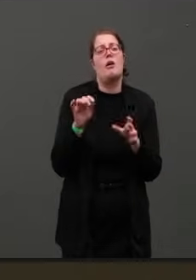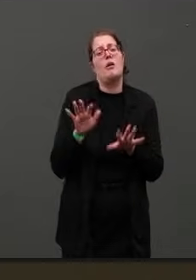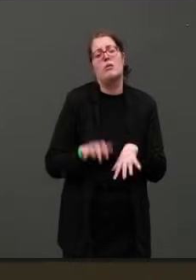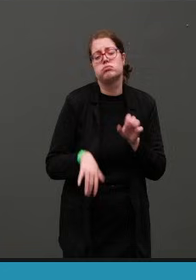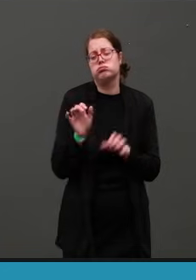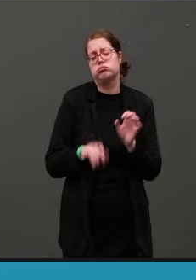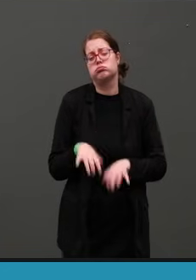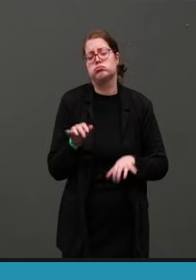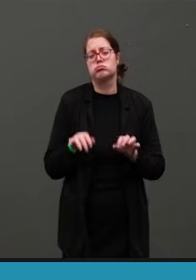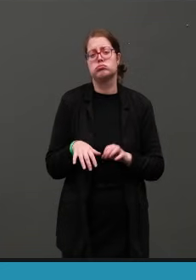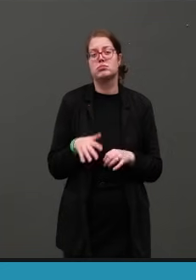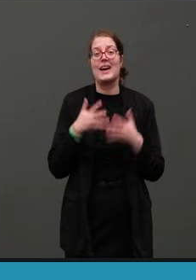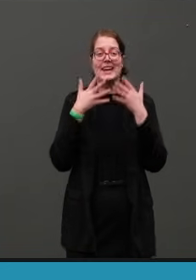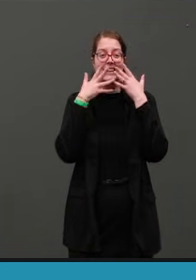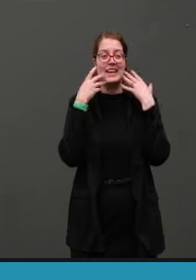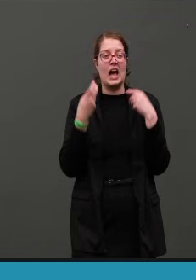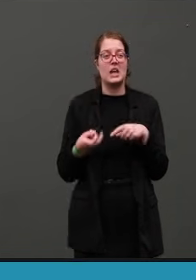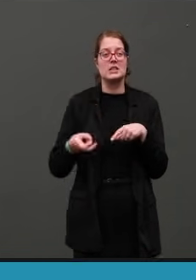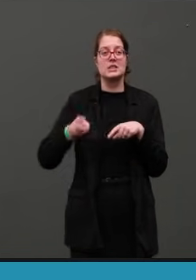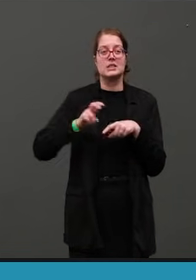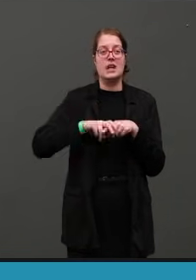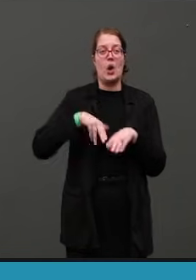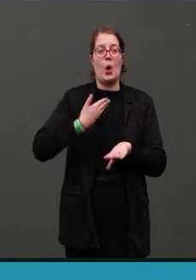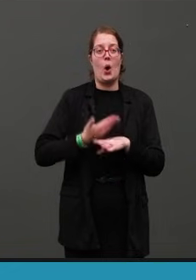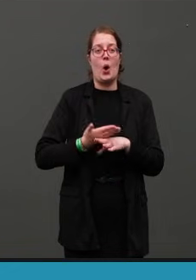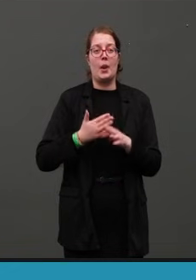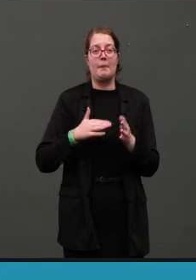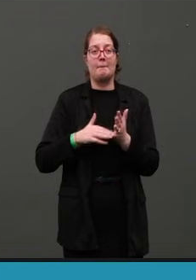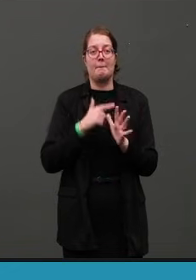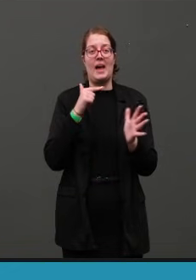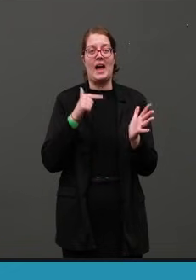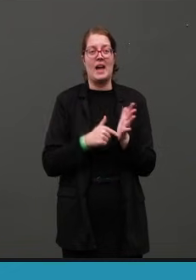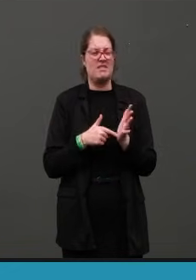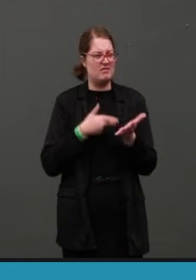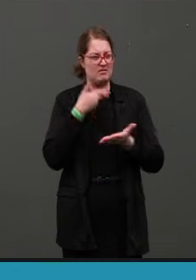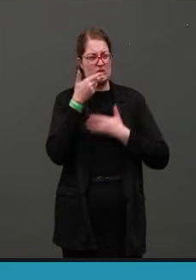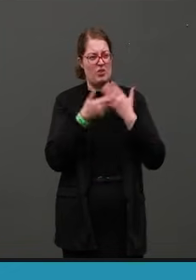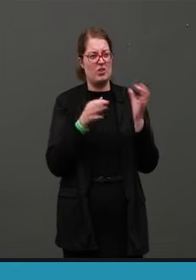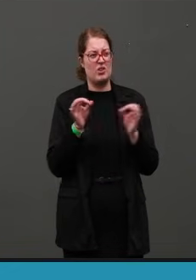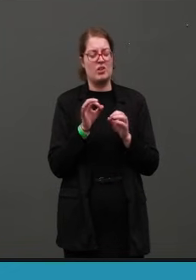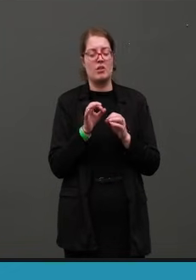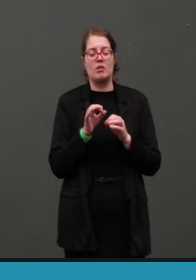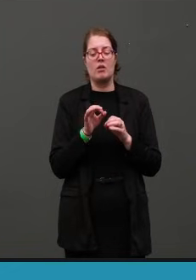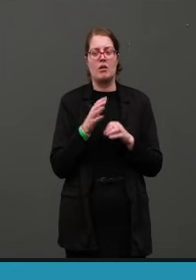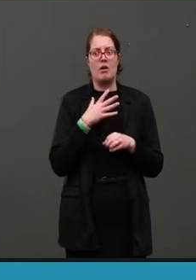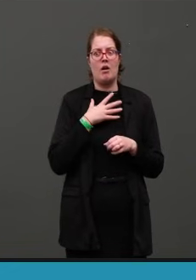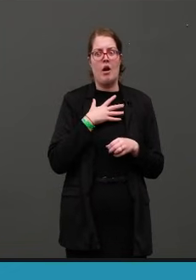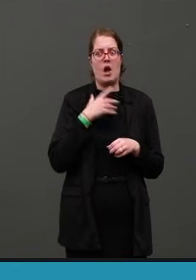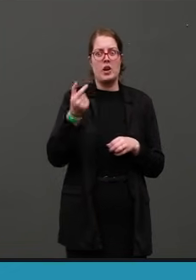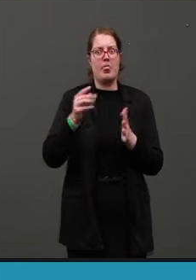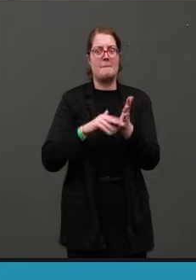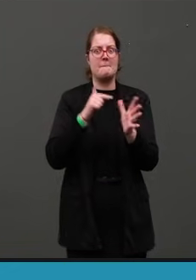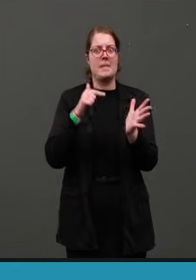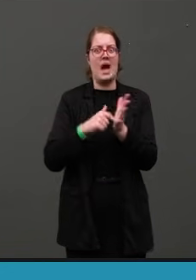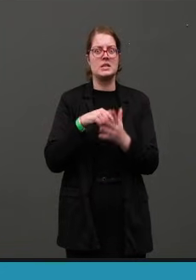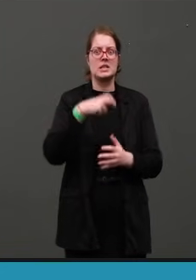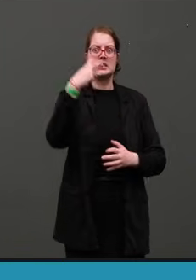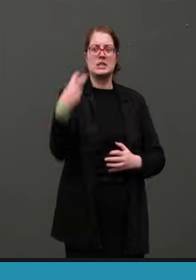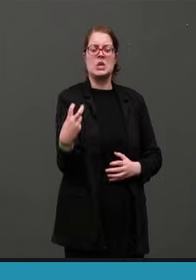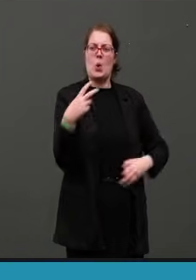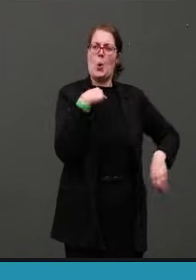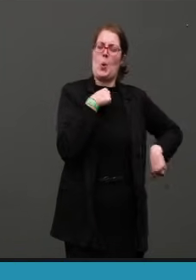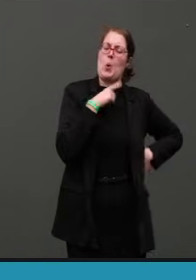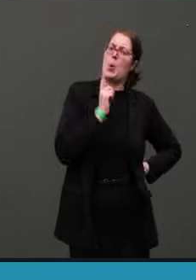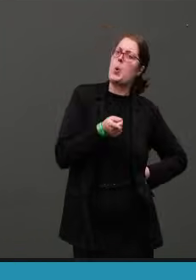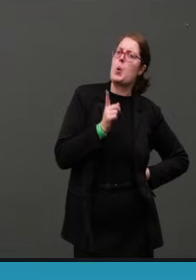on the mat is not a story. The cat sat on someone else's mat. Now you're